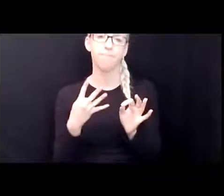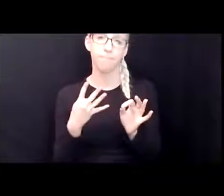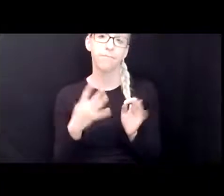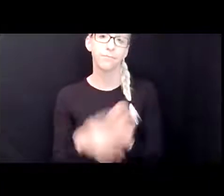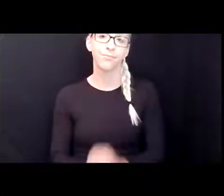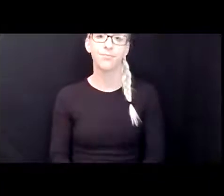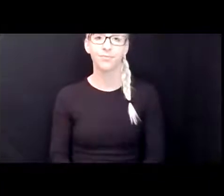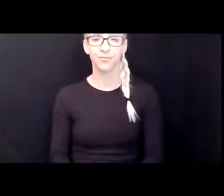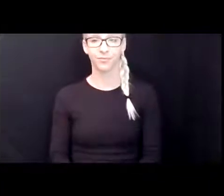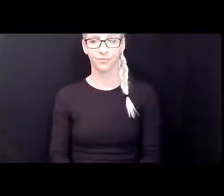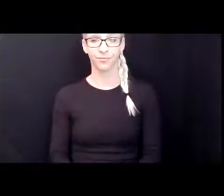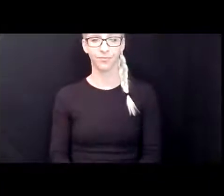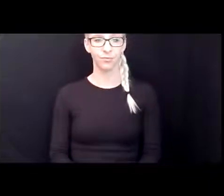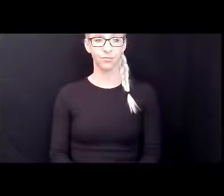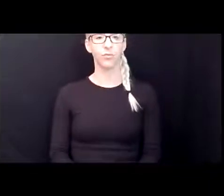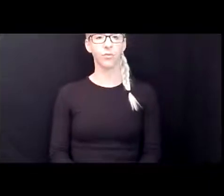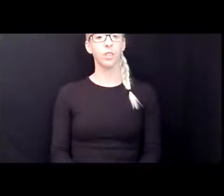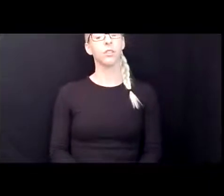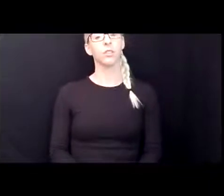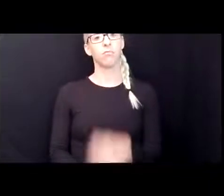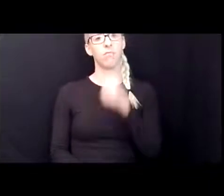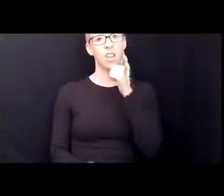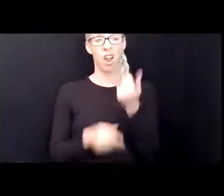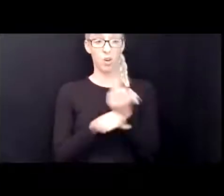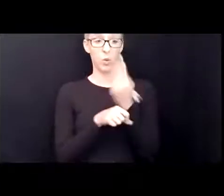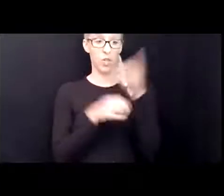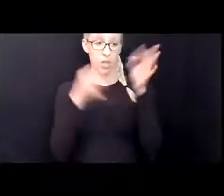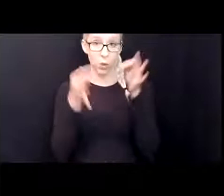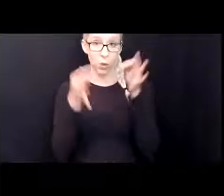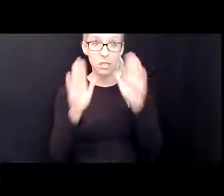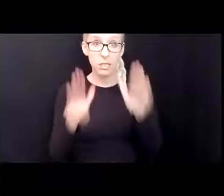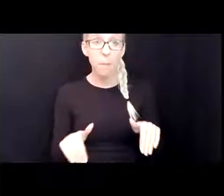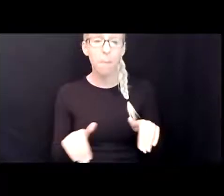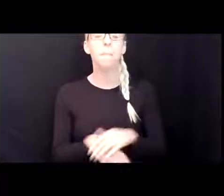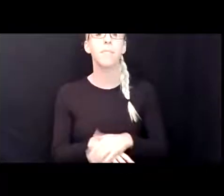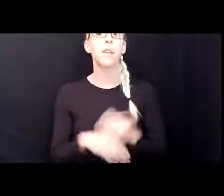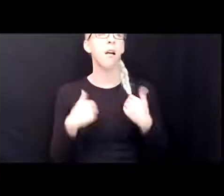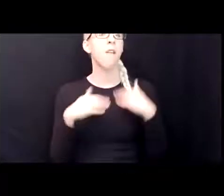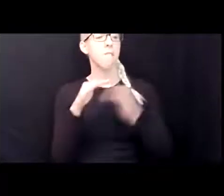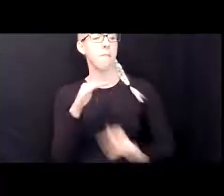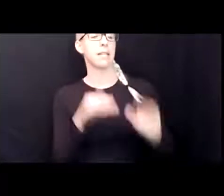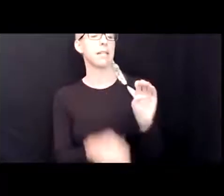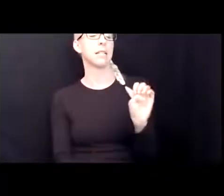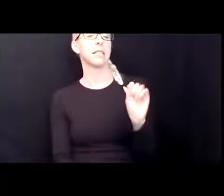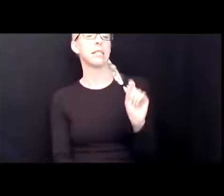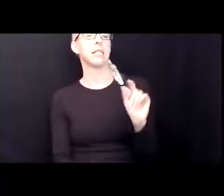range from staying out of the court system, looking at basic estate planning